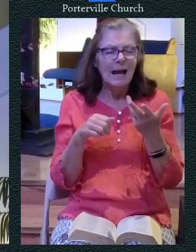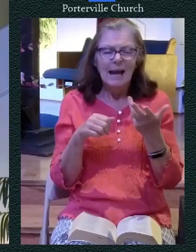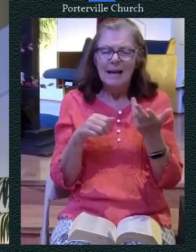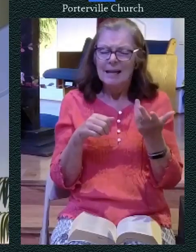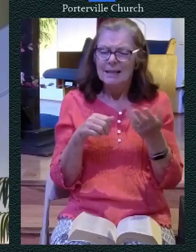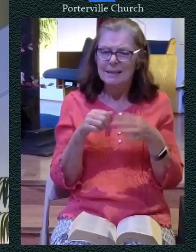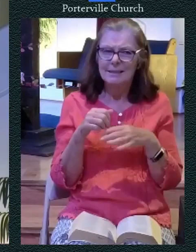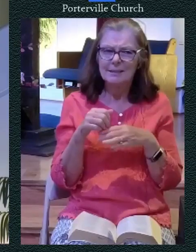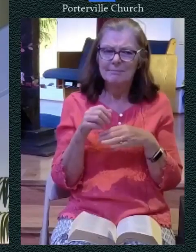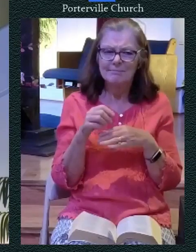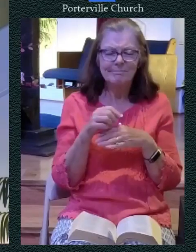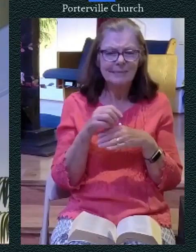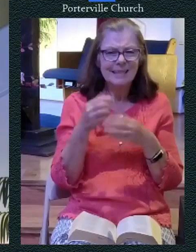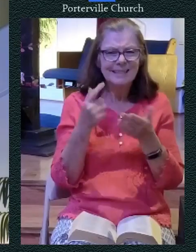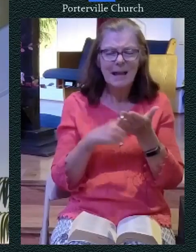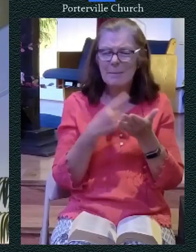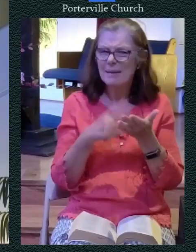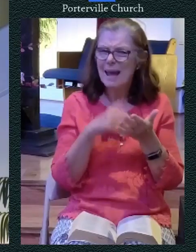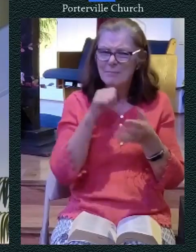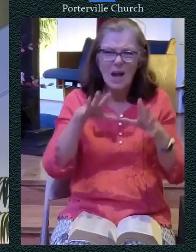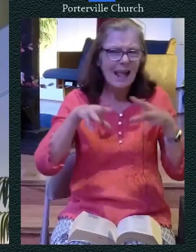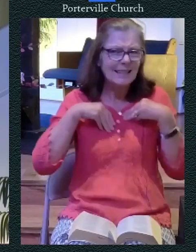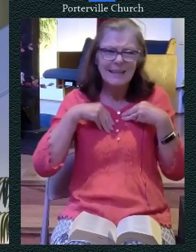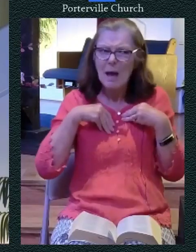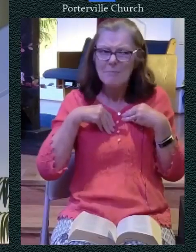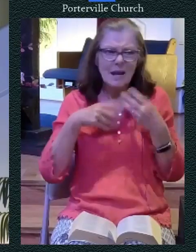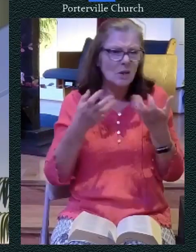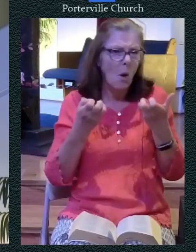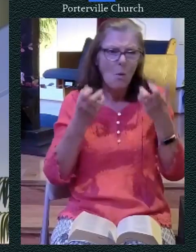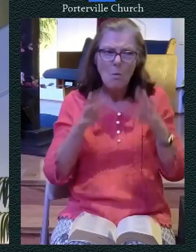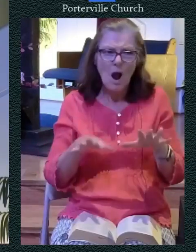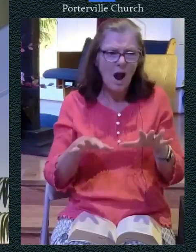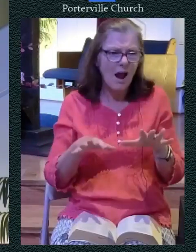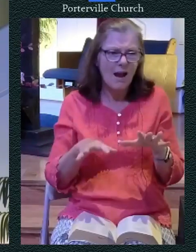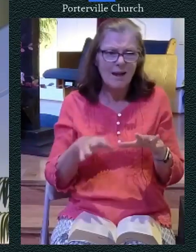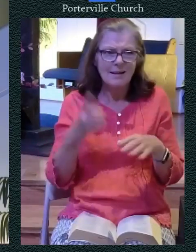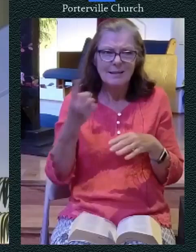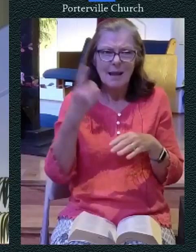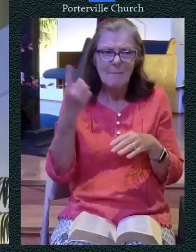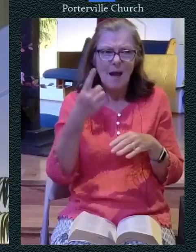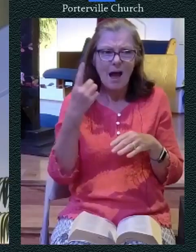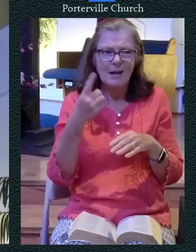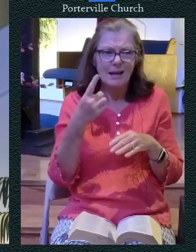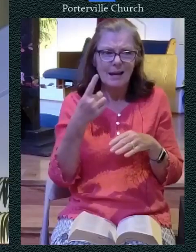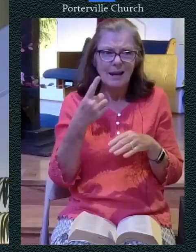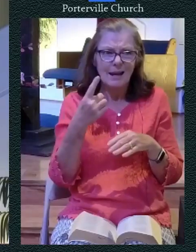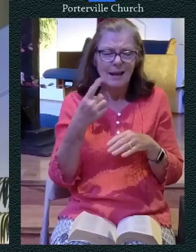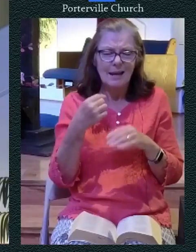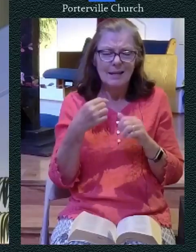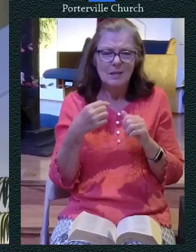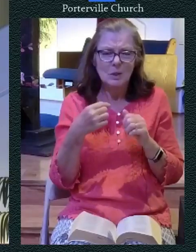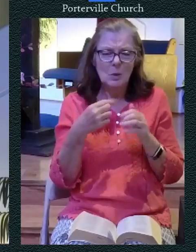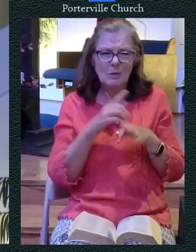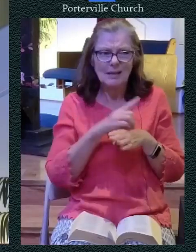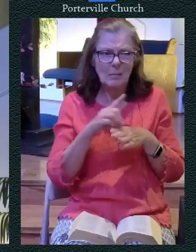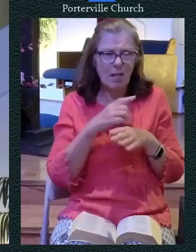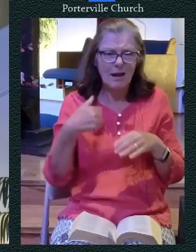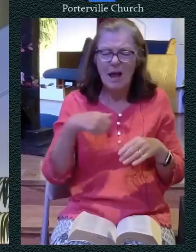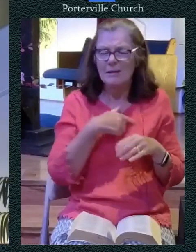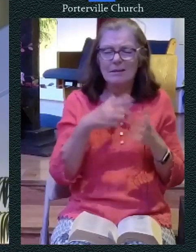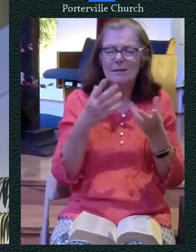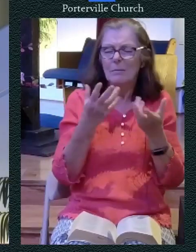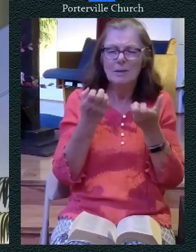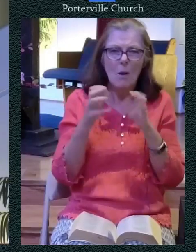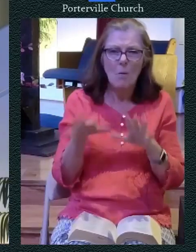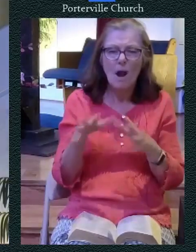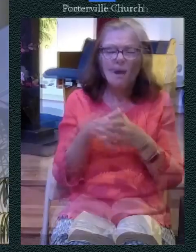doesn't accomplish the ends for which it was administered. But that's not the crowd we want to be in. We want to be in that crowd that